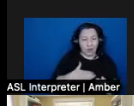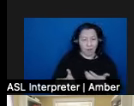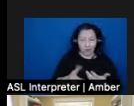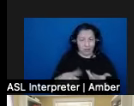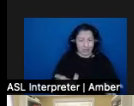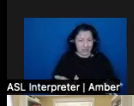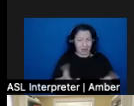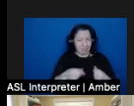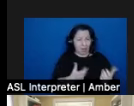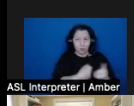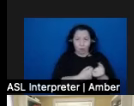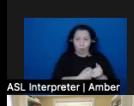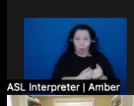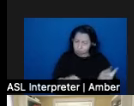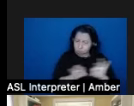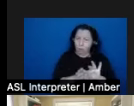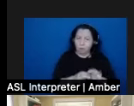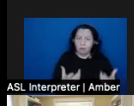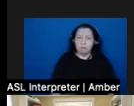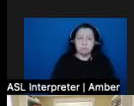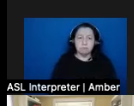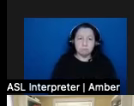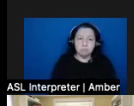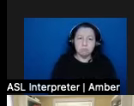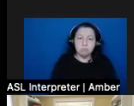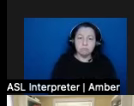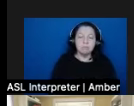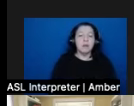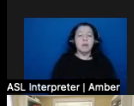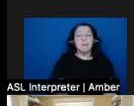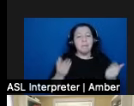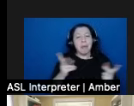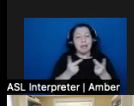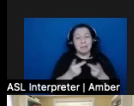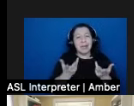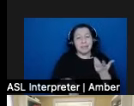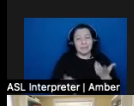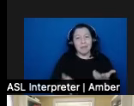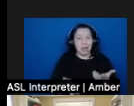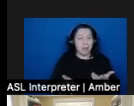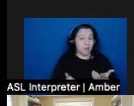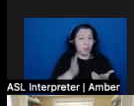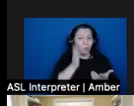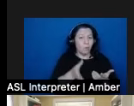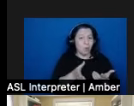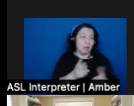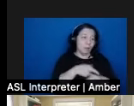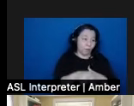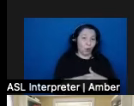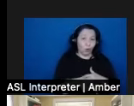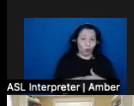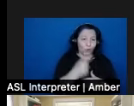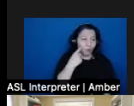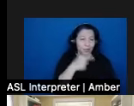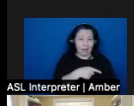that support is important, because there are lots of places that we might be making referrals out to. And I think the